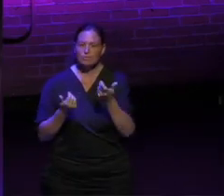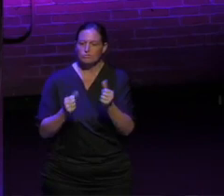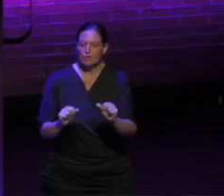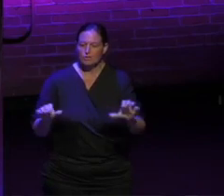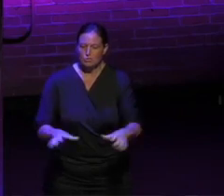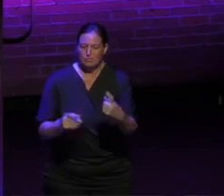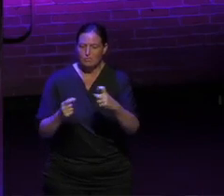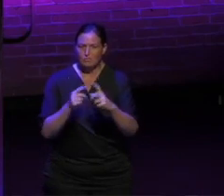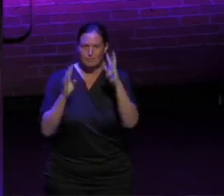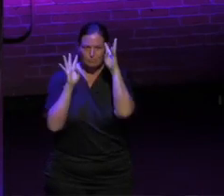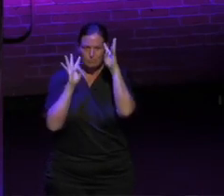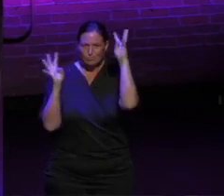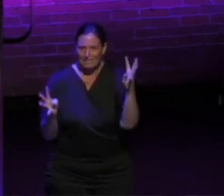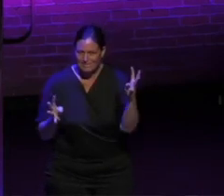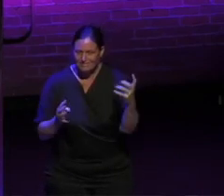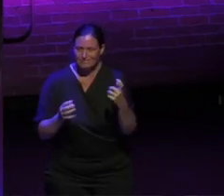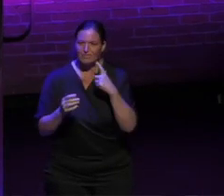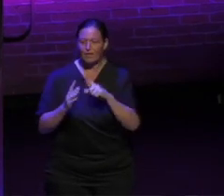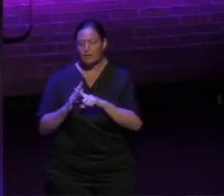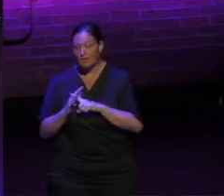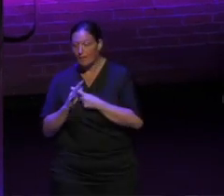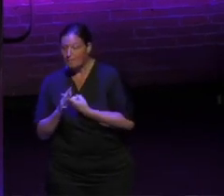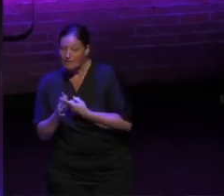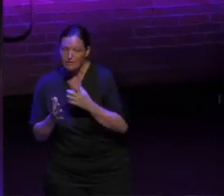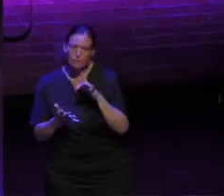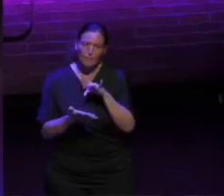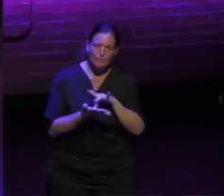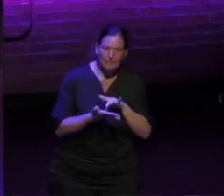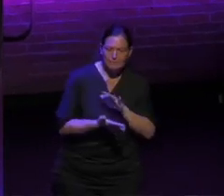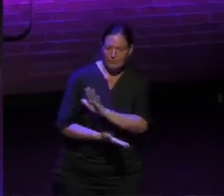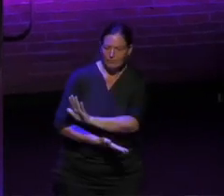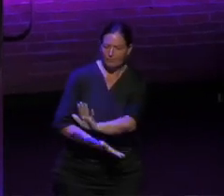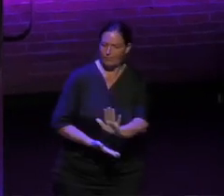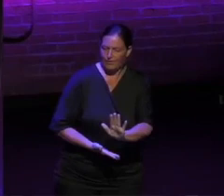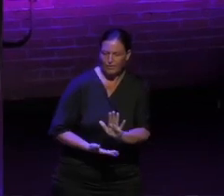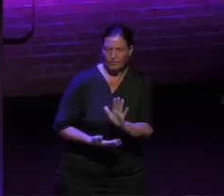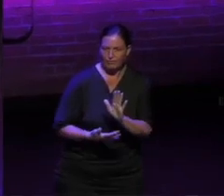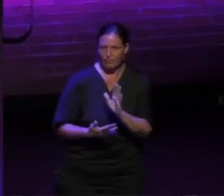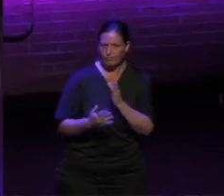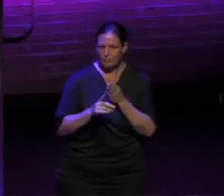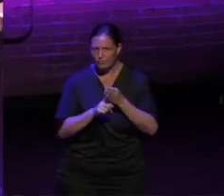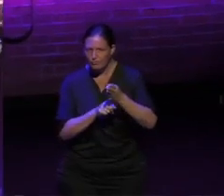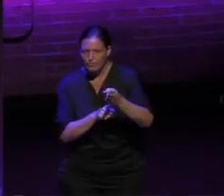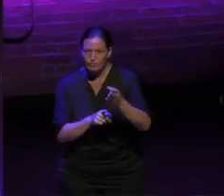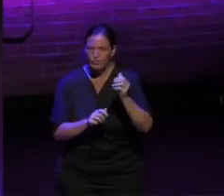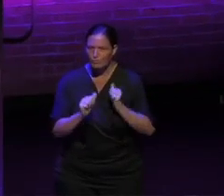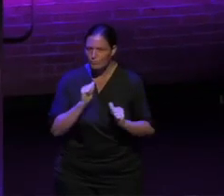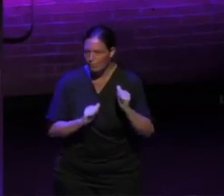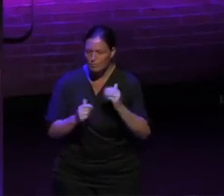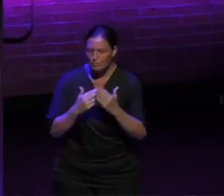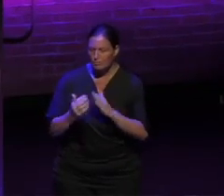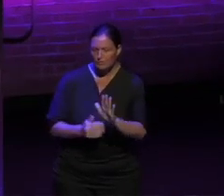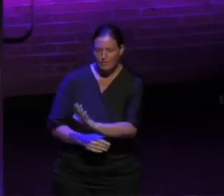with some sort of creative bent that are either at the beginning or sort of the middle of their middle stages of their art careers or whatever sort of careers they